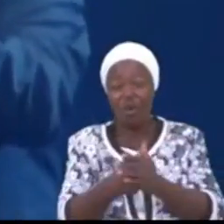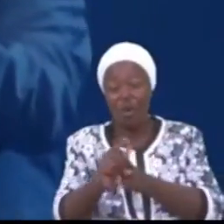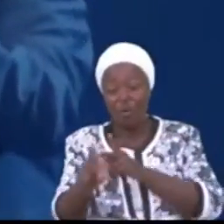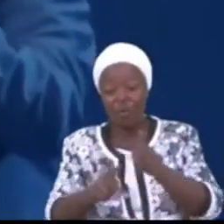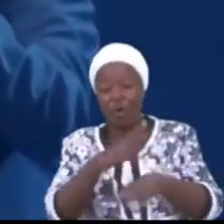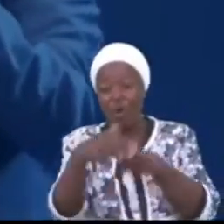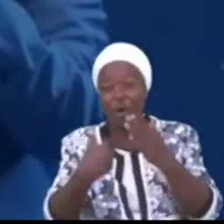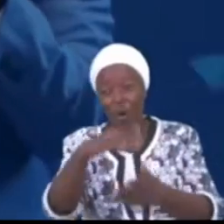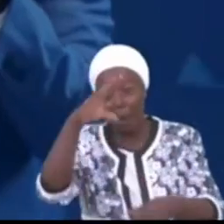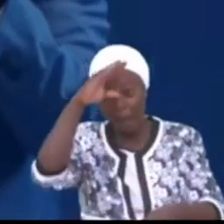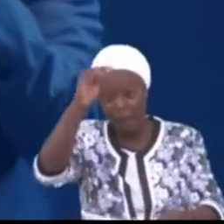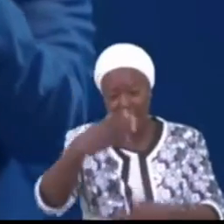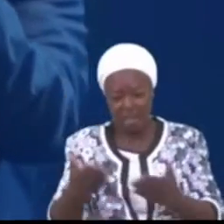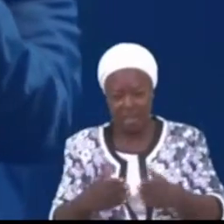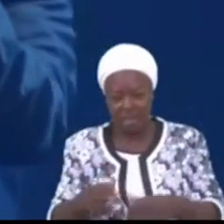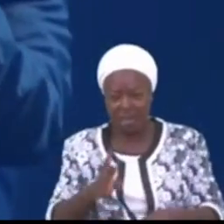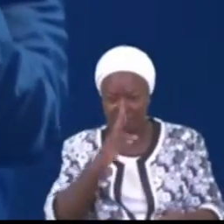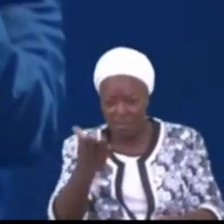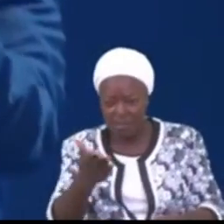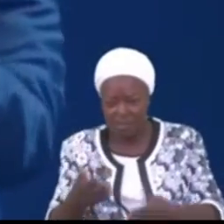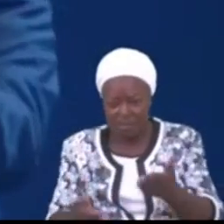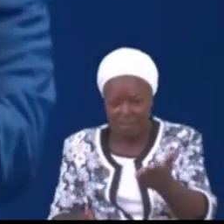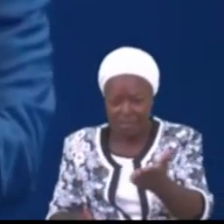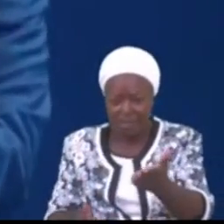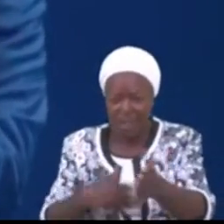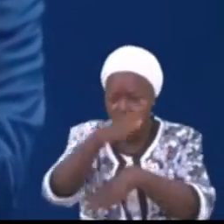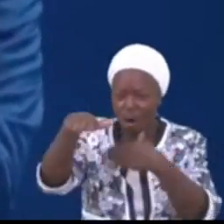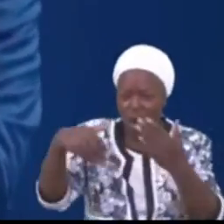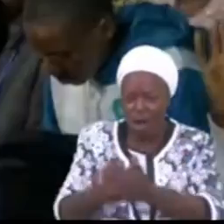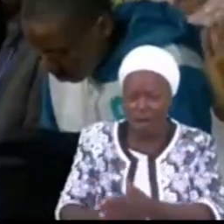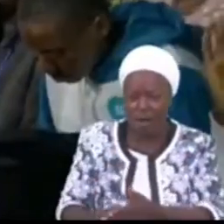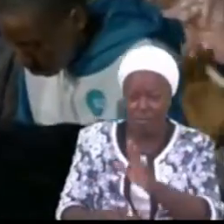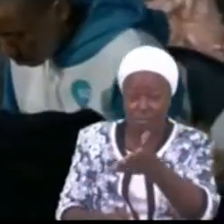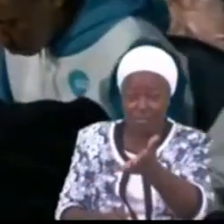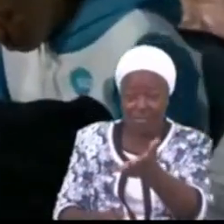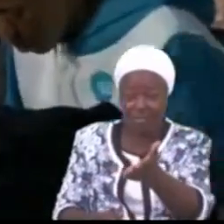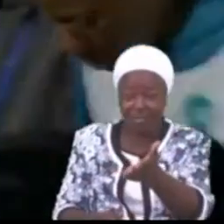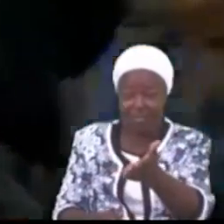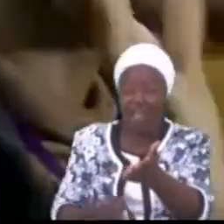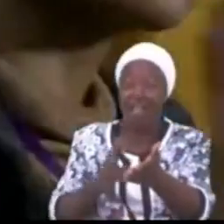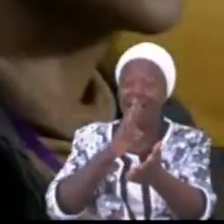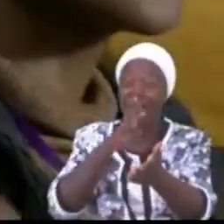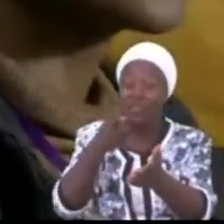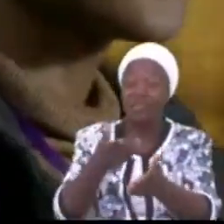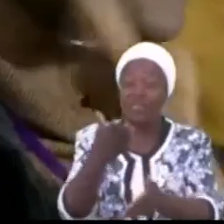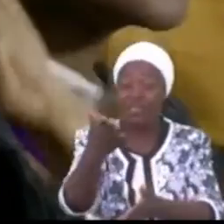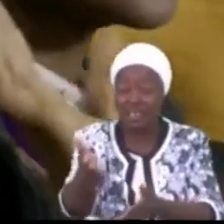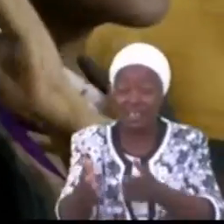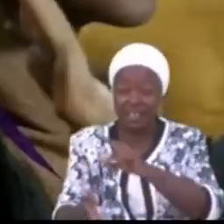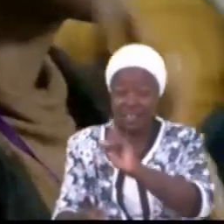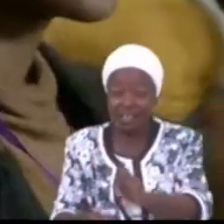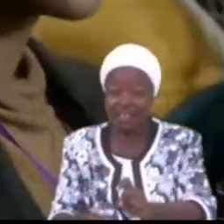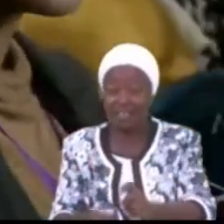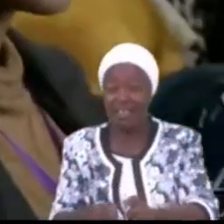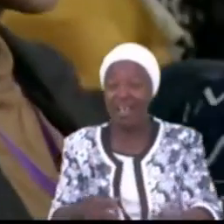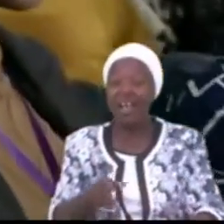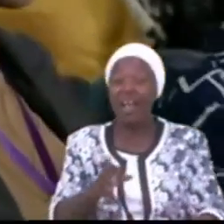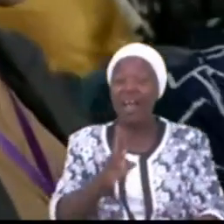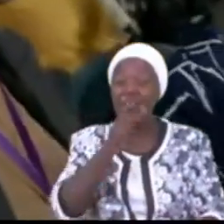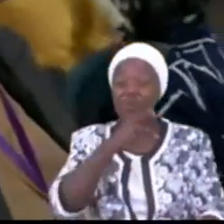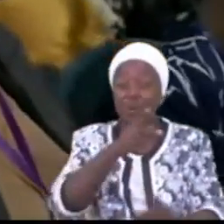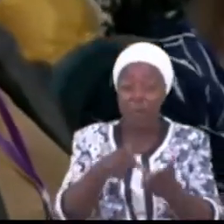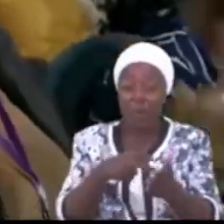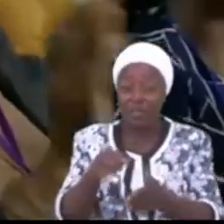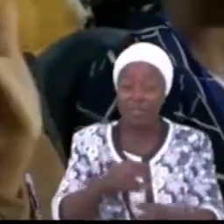all. Are you there? All. Are you there? Are you part of